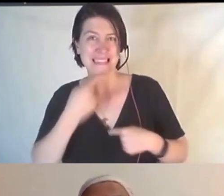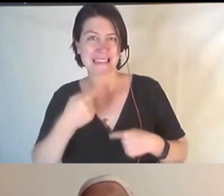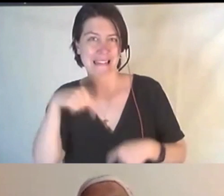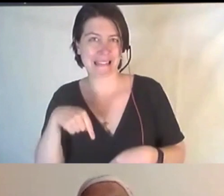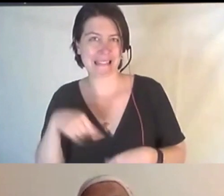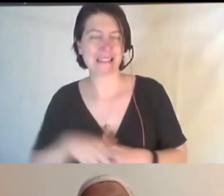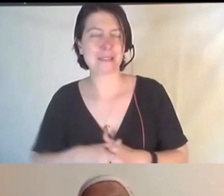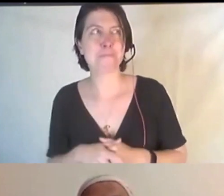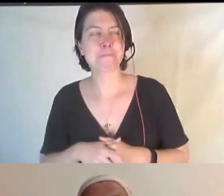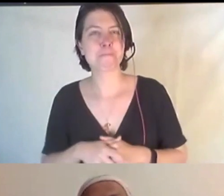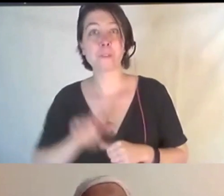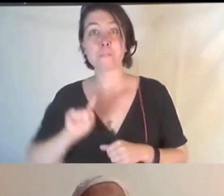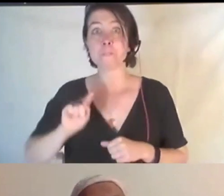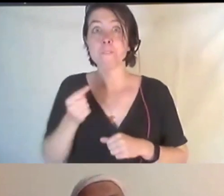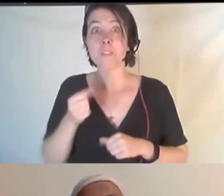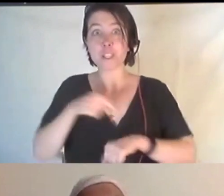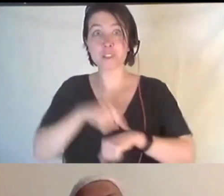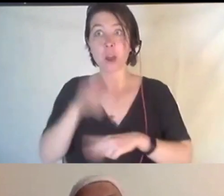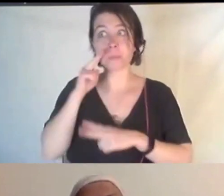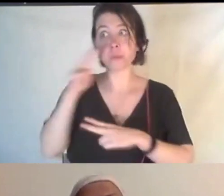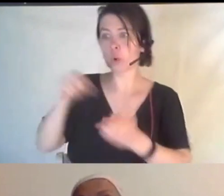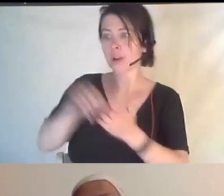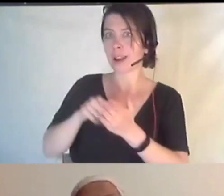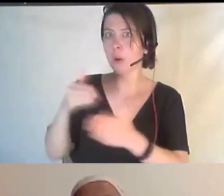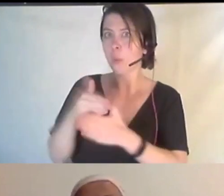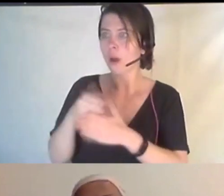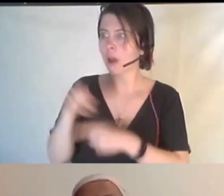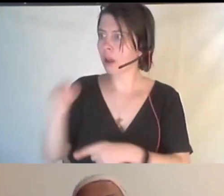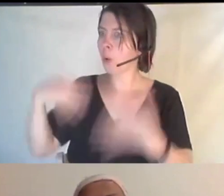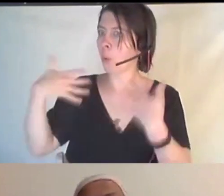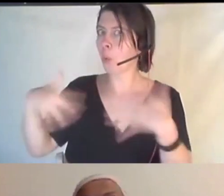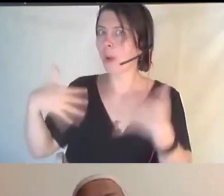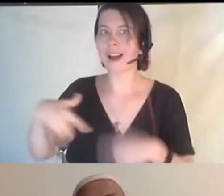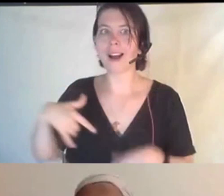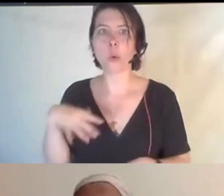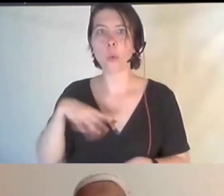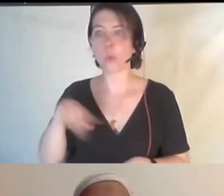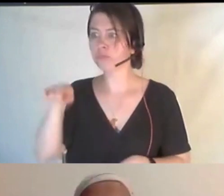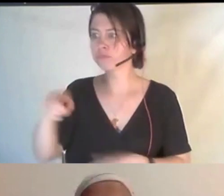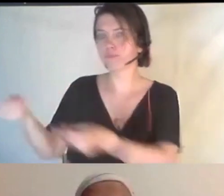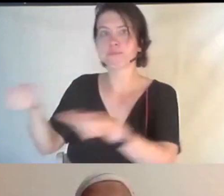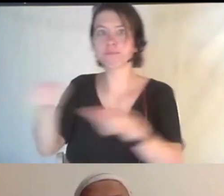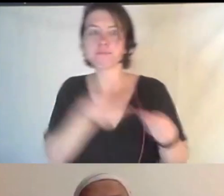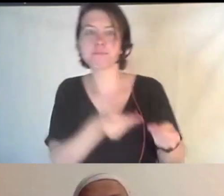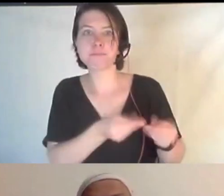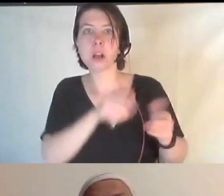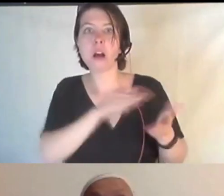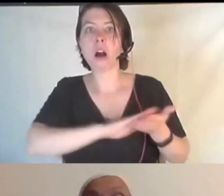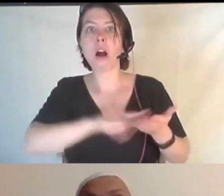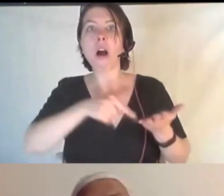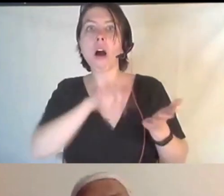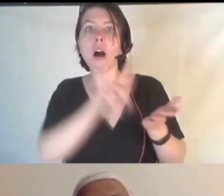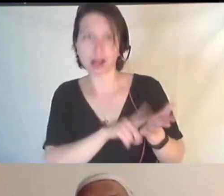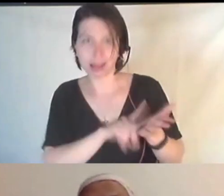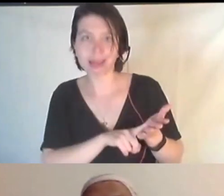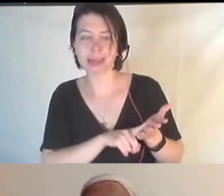really excited and said, we want her to come and do what she's done there, do it in Hull, do it for the people of Hull, because it's brilliant. So that's what